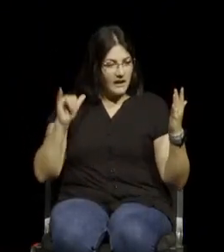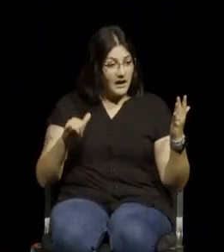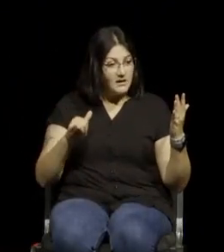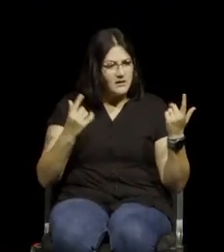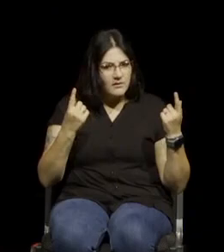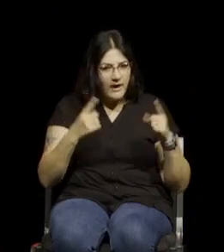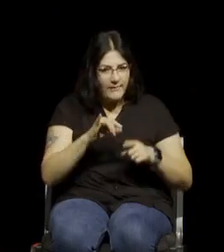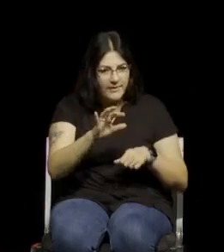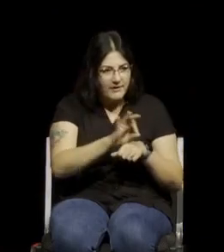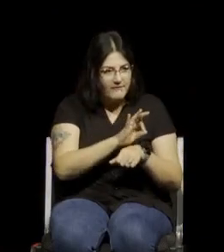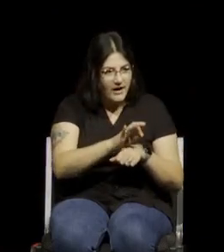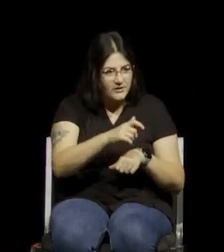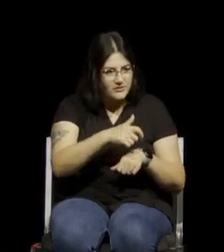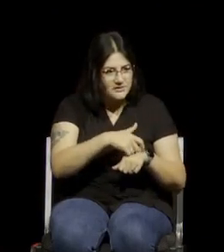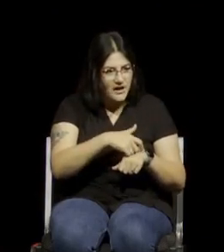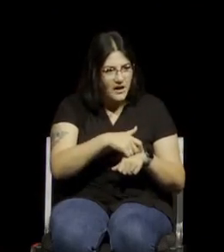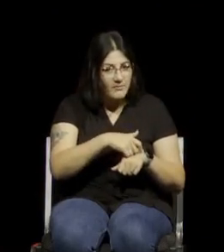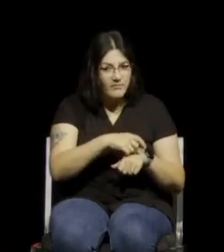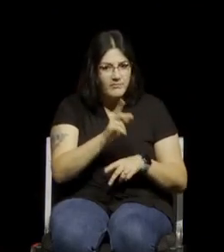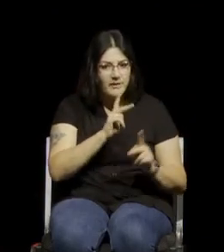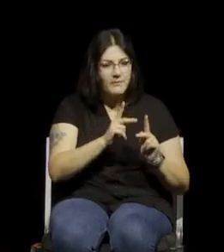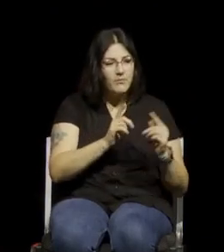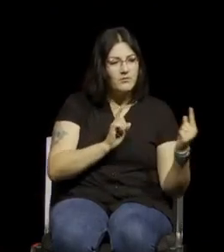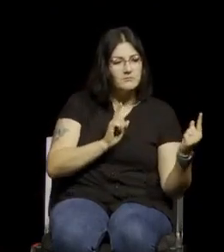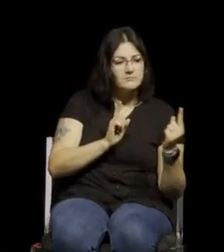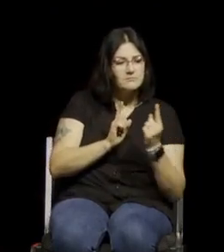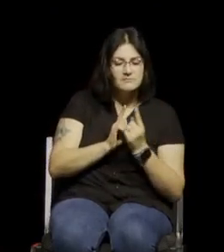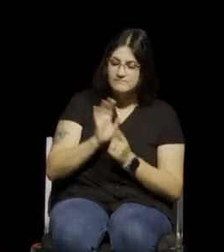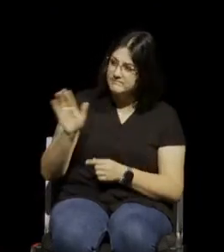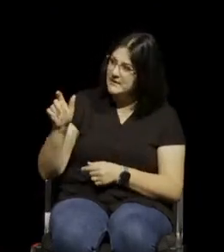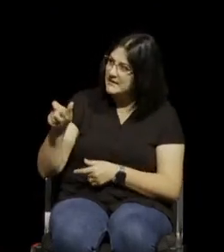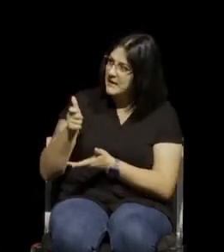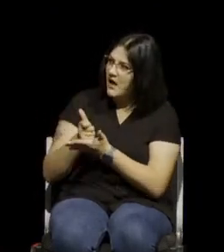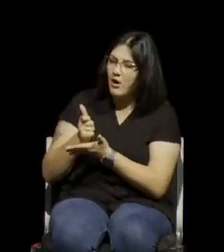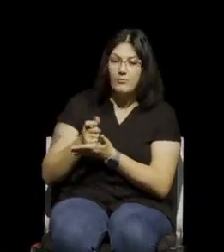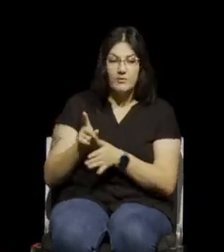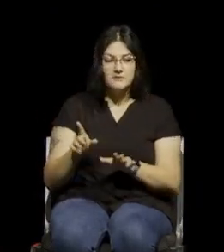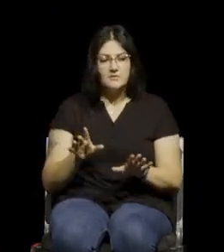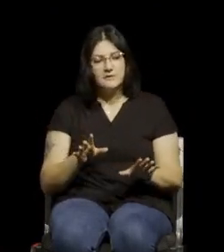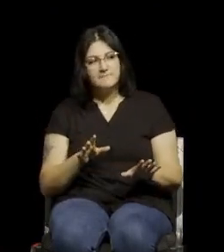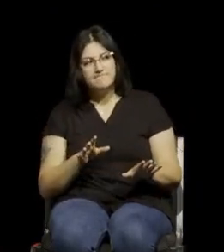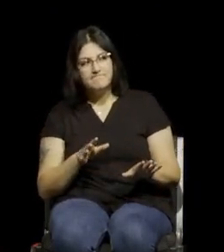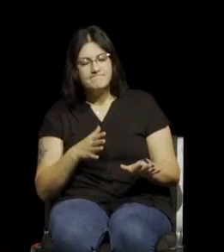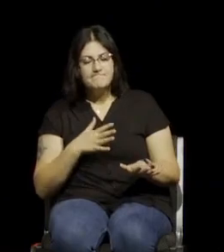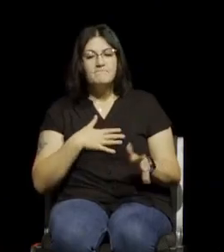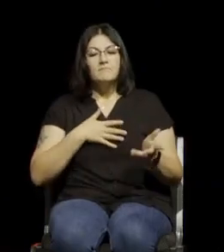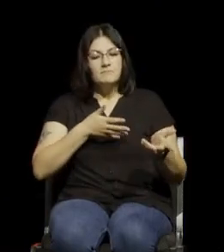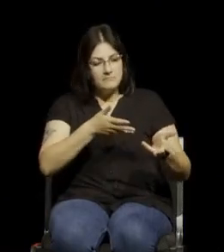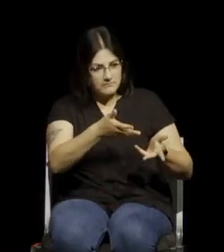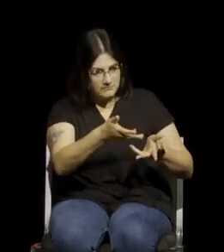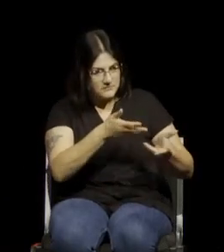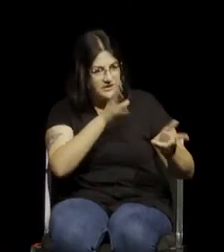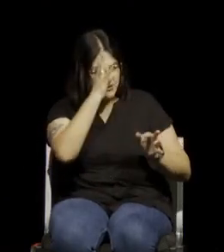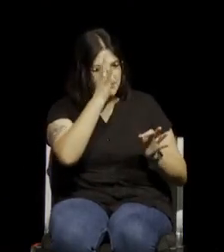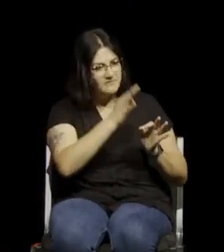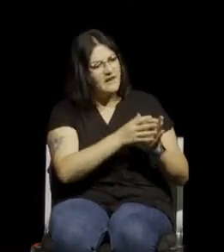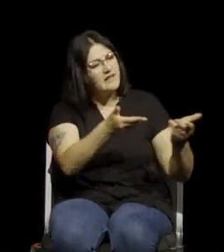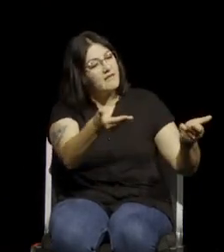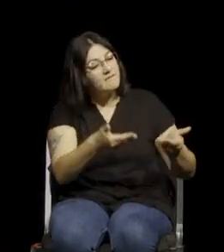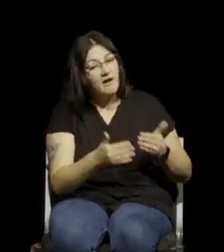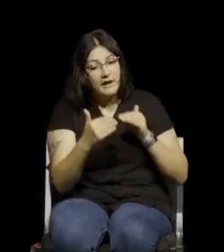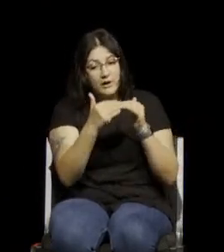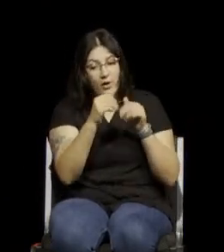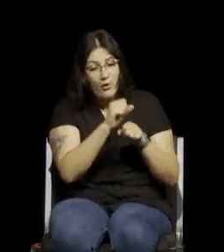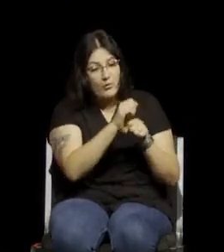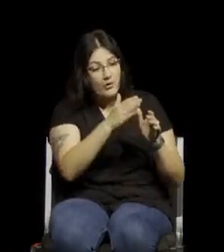Soon, factory workers began coming to the young Christian for help. Cautiously, he shared his faith and invited his co-workers to